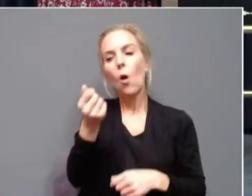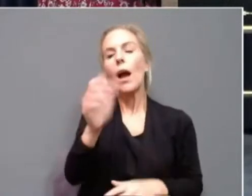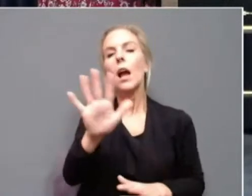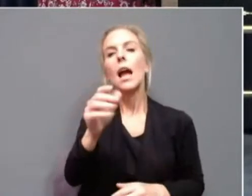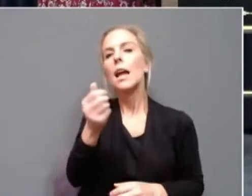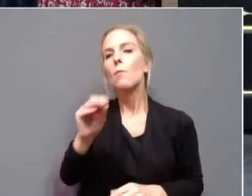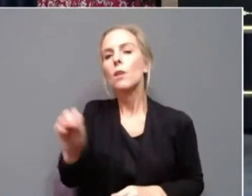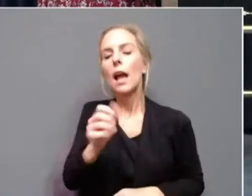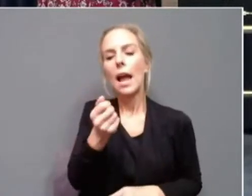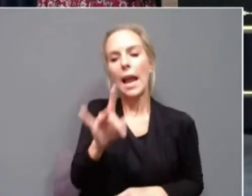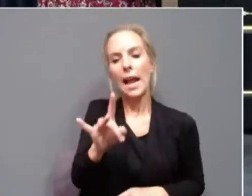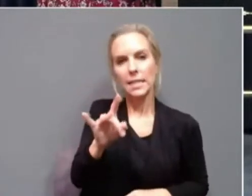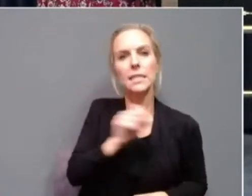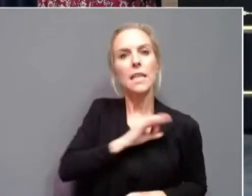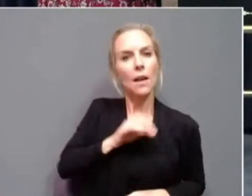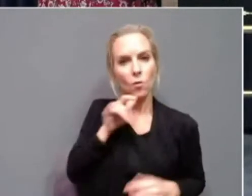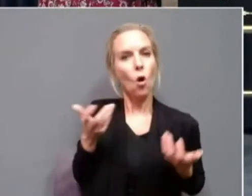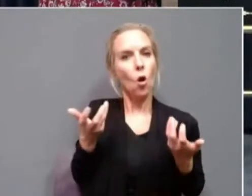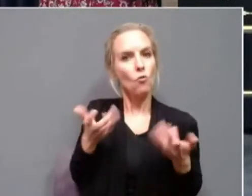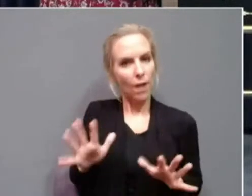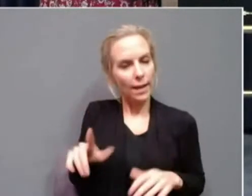more veterans who have done that.